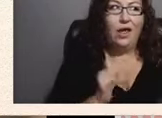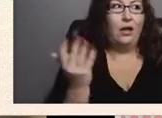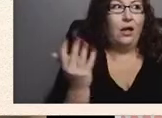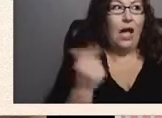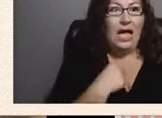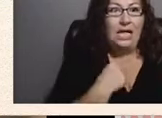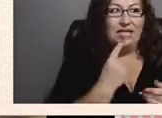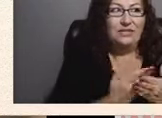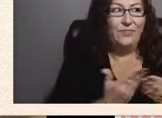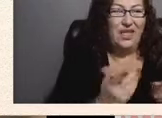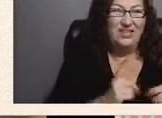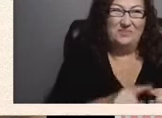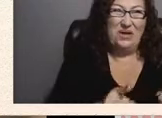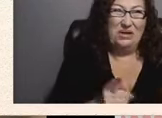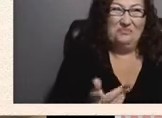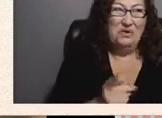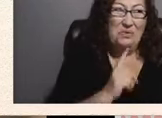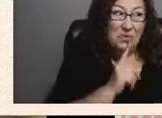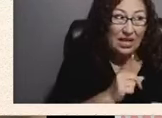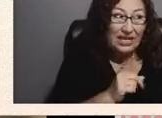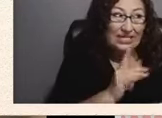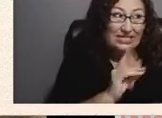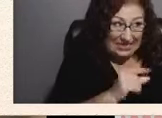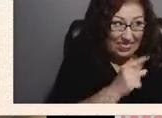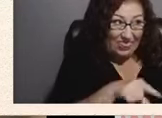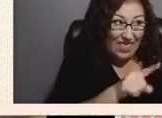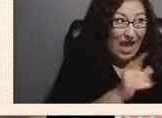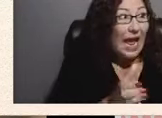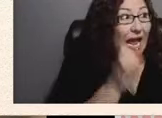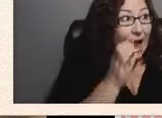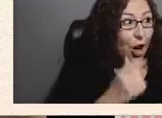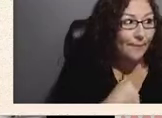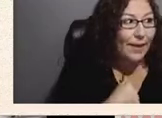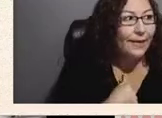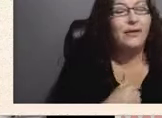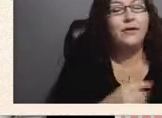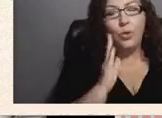but did anybody really hear me?" So you're going to learn those skills.